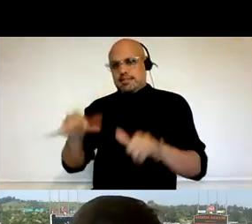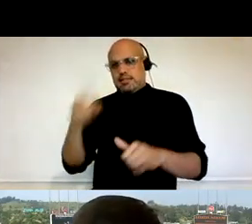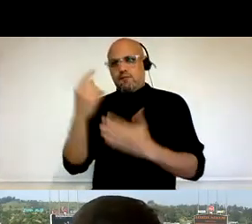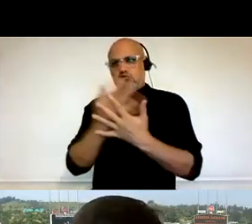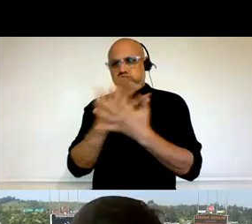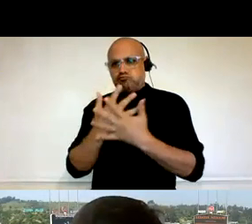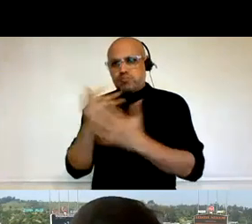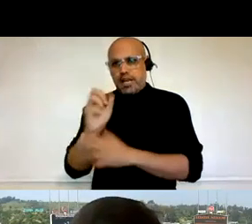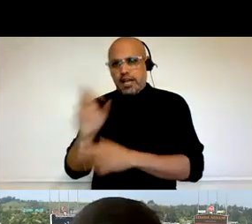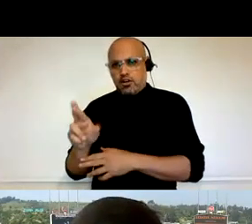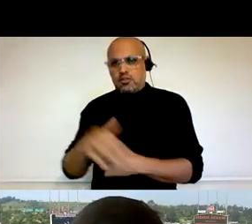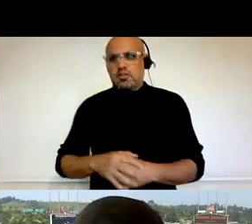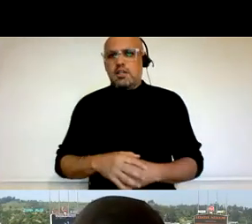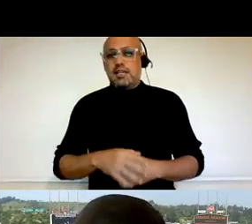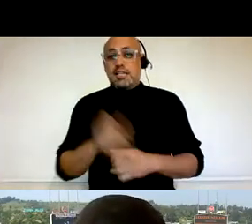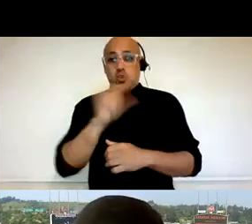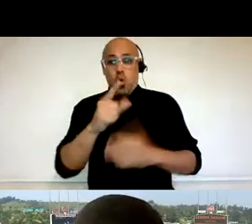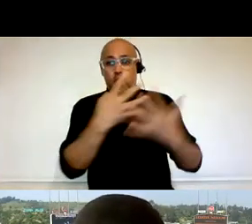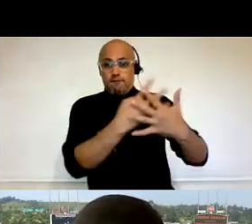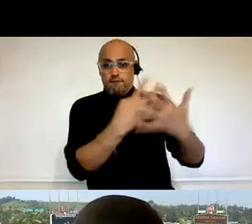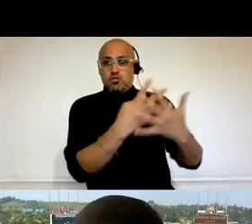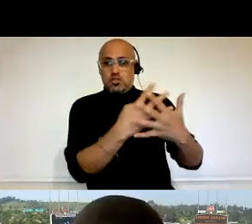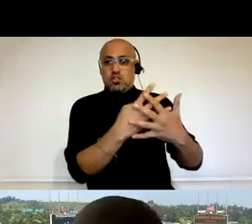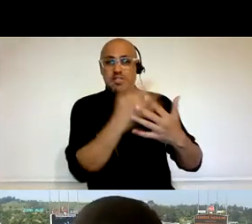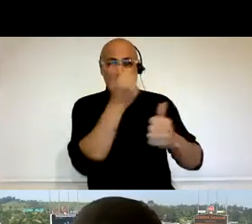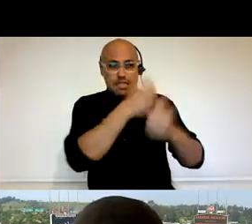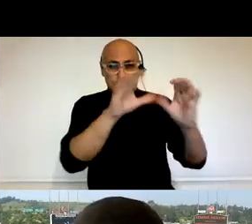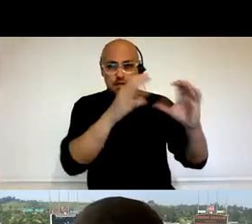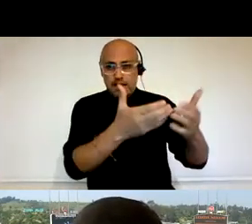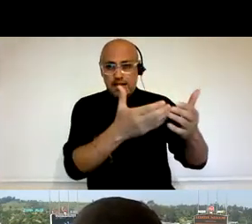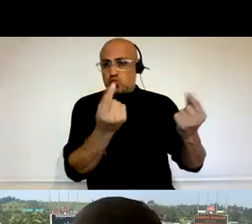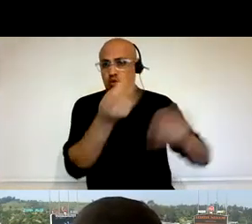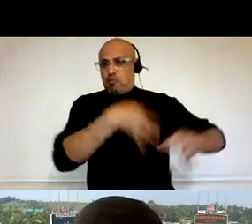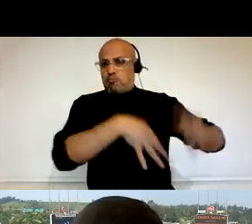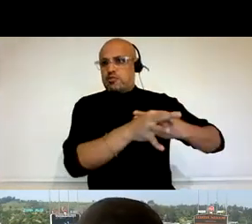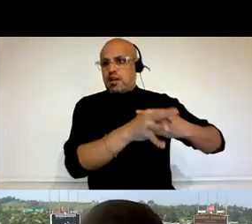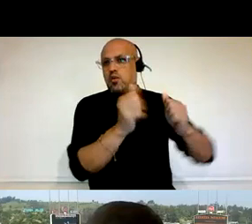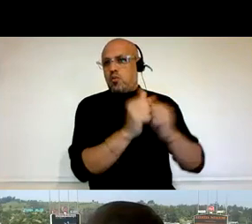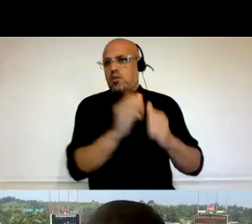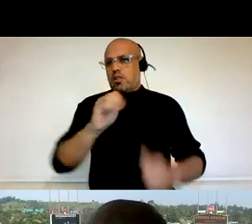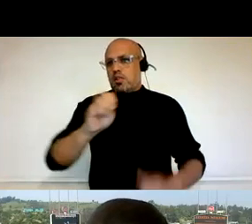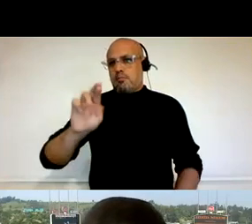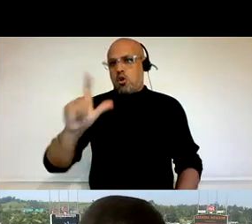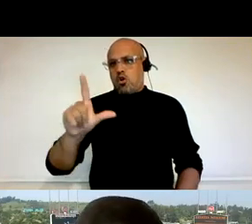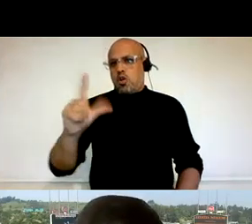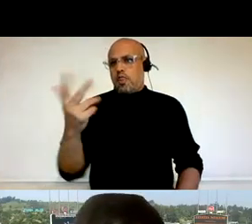have taken all of our filters, and for every classroom, we're going to replace them with MERV 13 air filters.